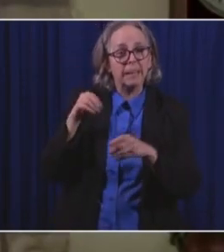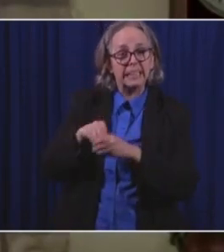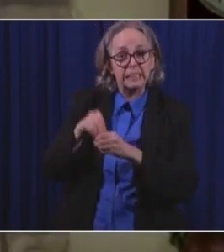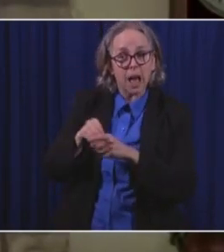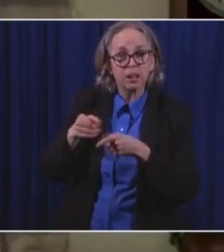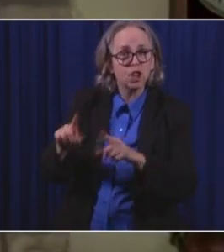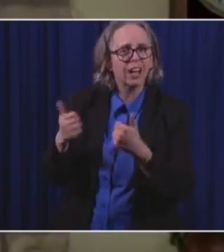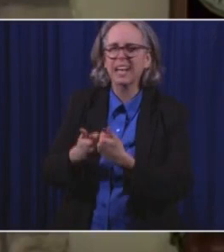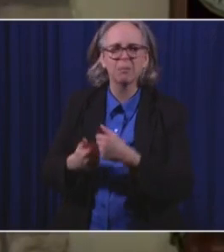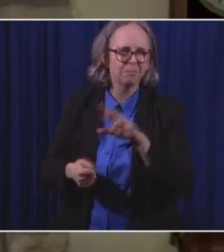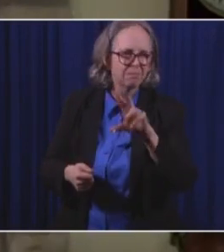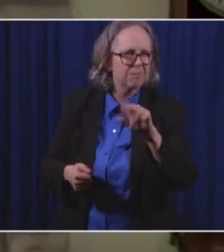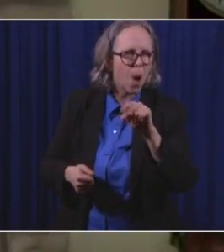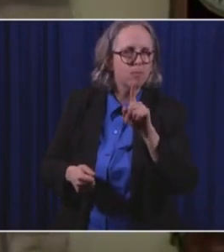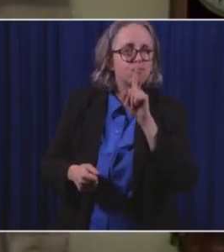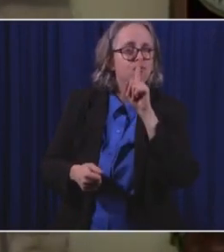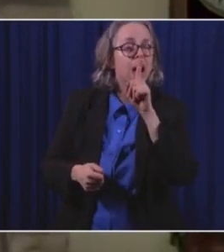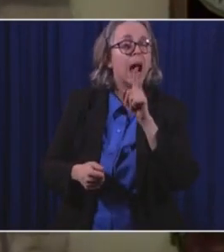Biggest threat